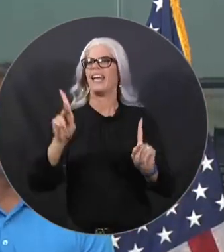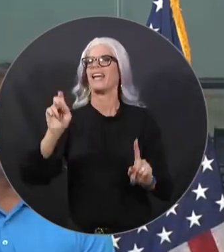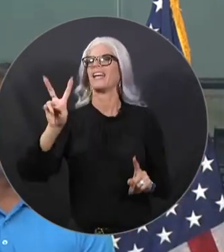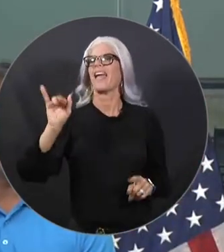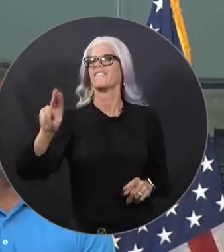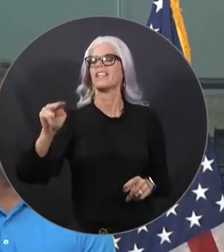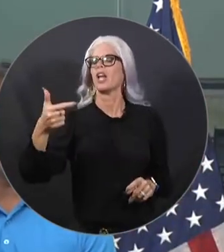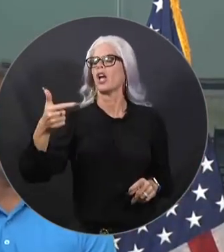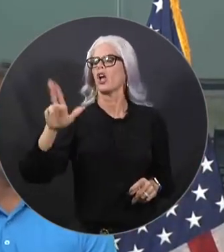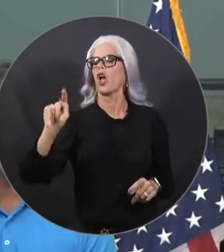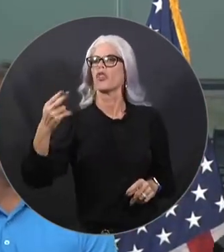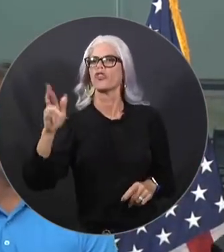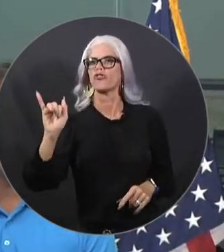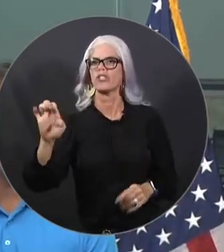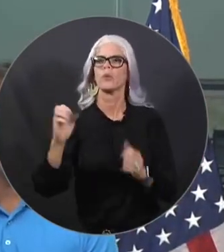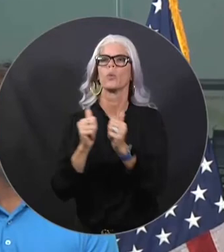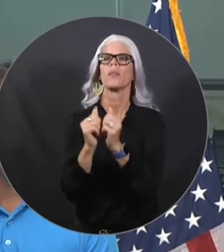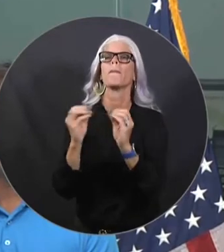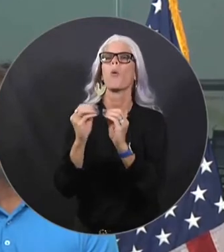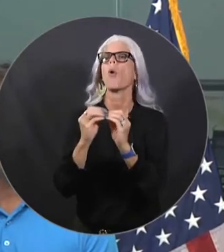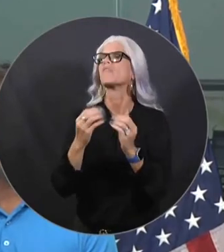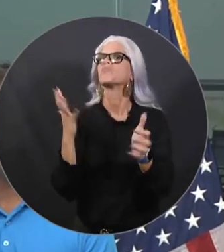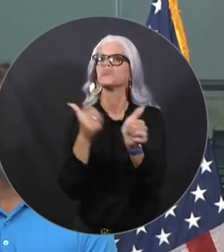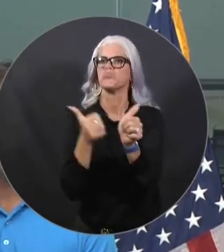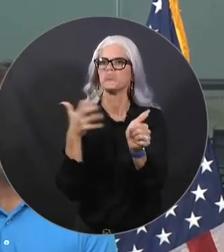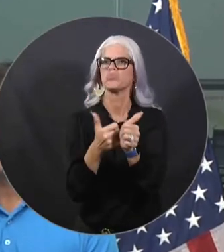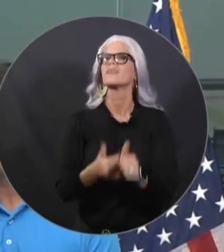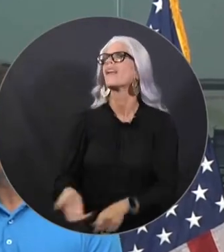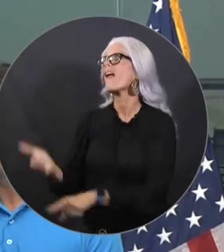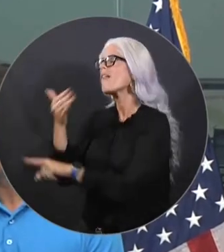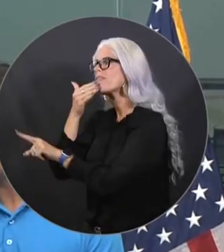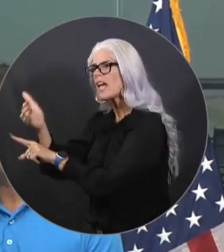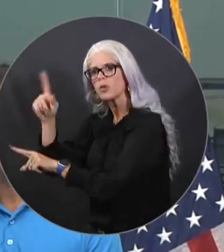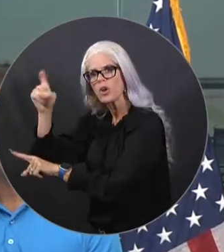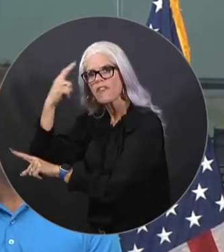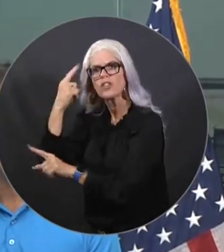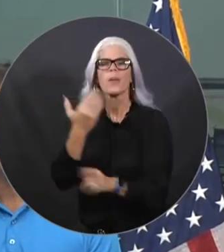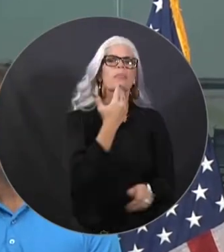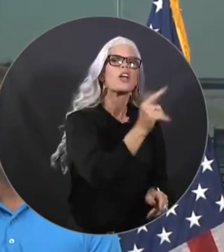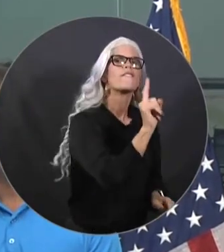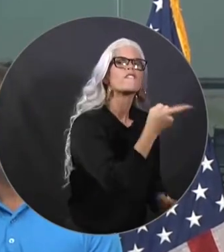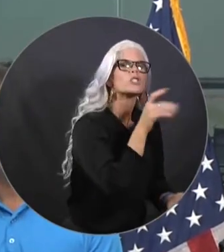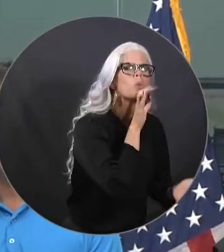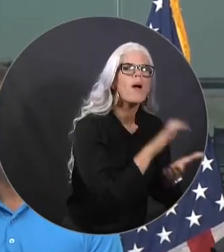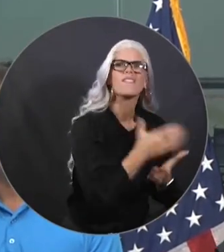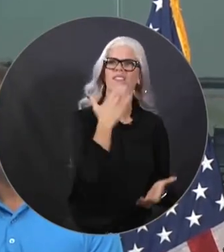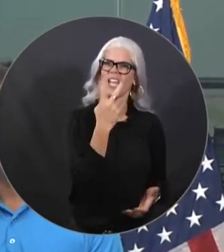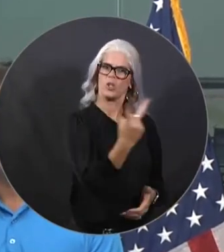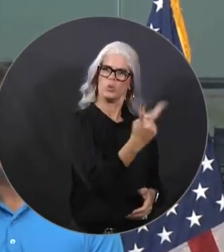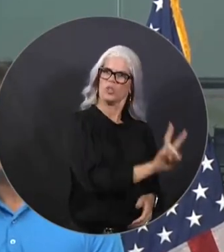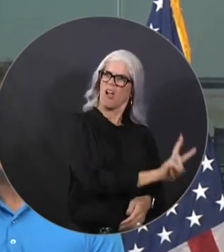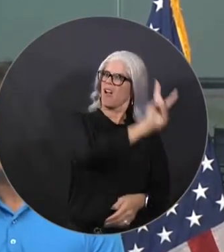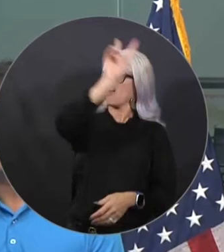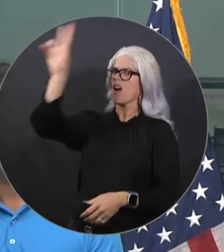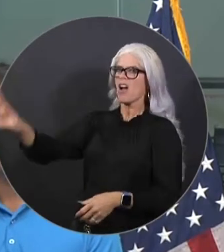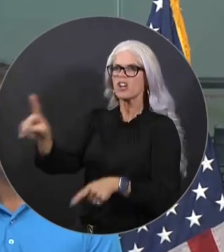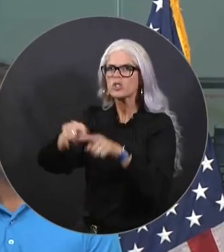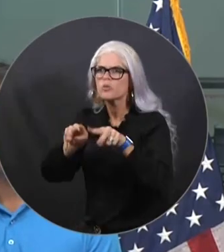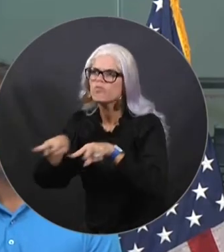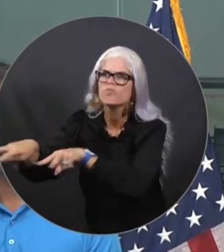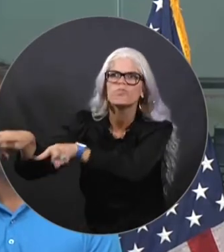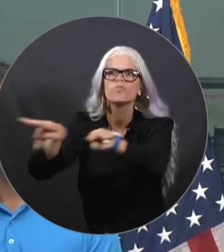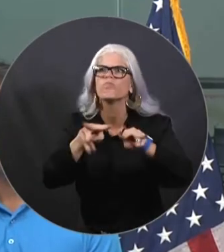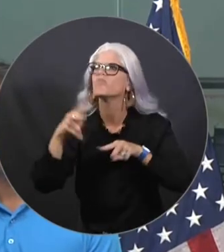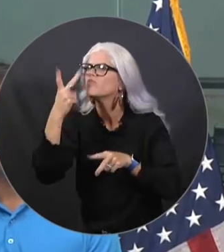Thank you, Governor. Thank you, First Lady, for your going out to the area today and doing some on-site assessments.